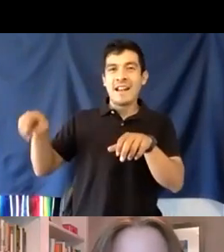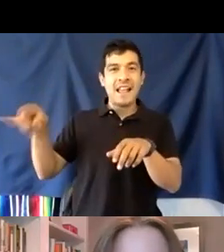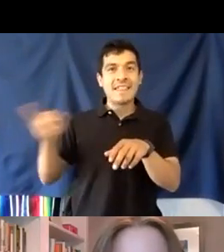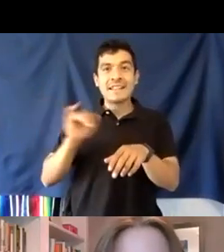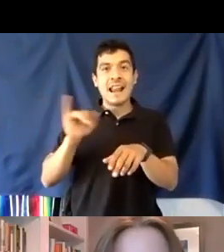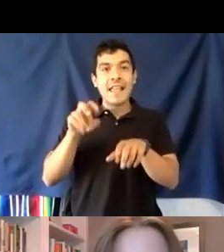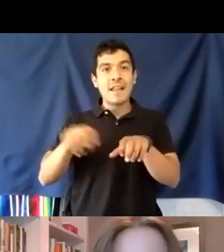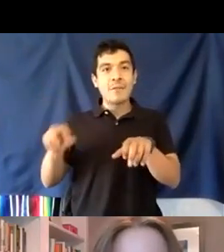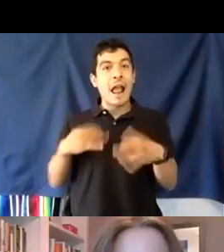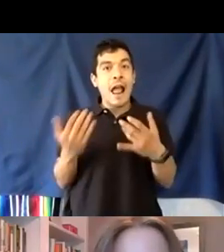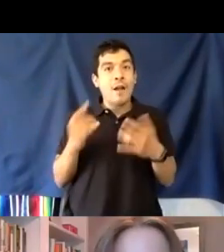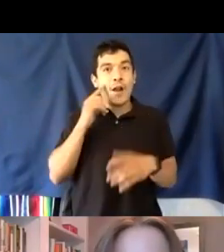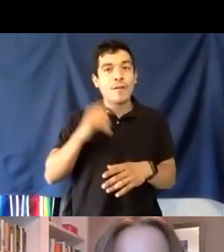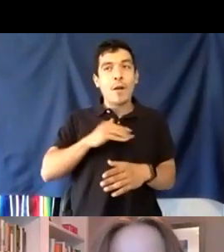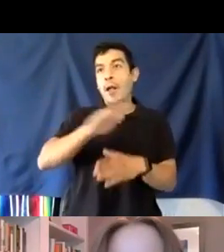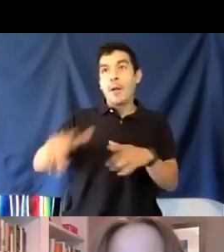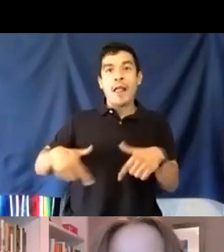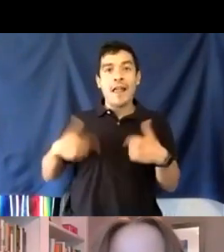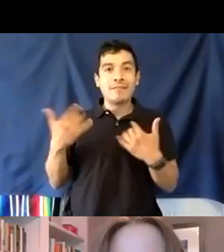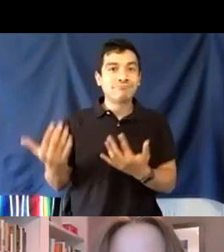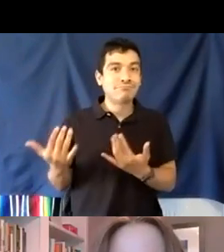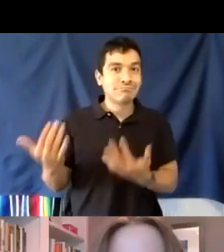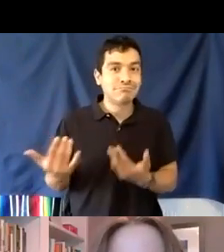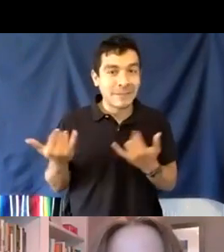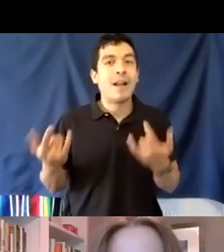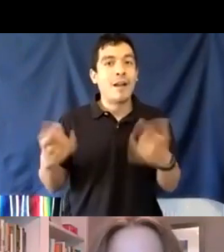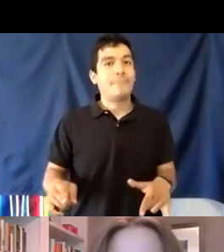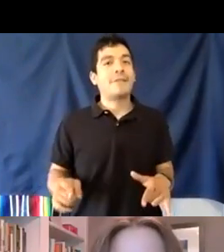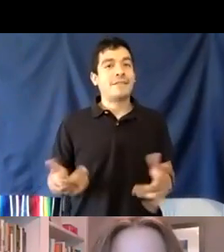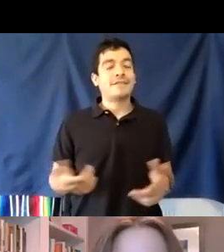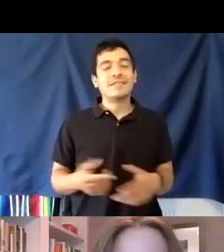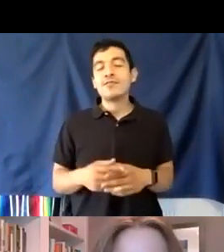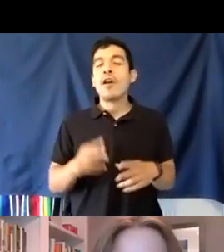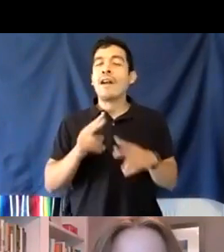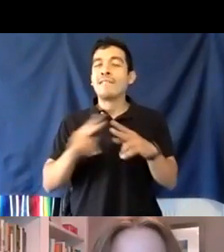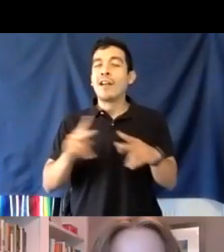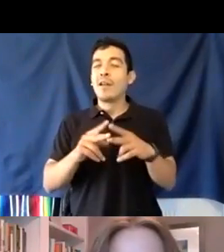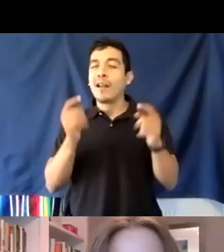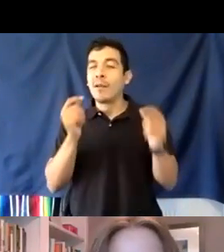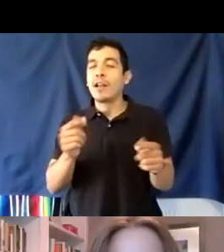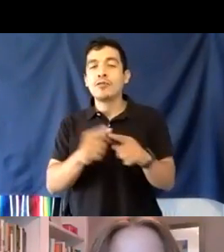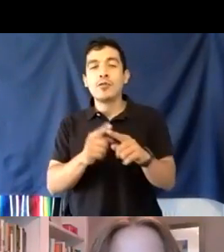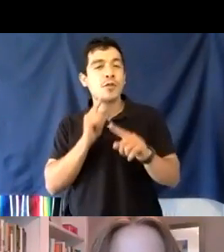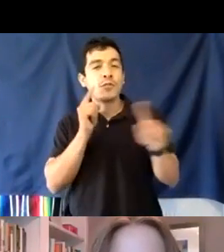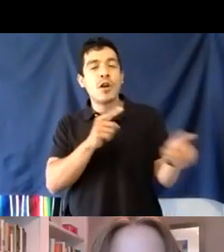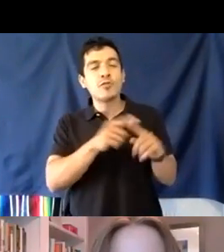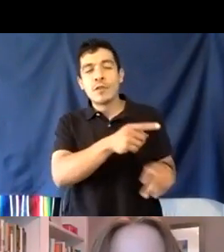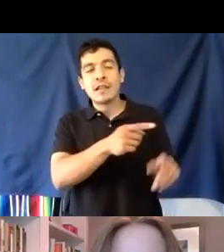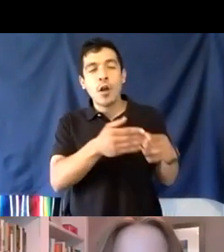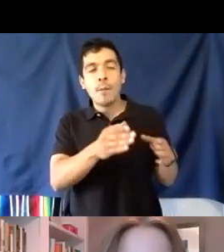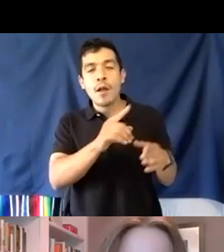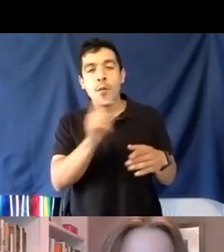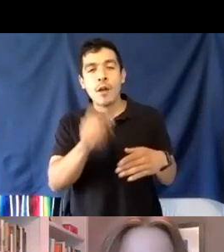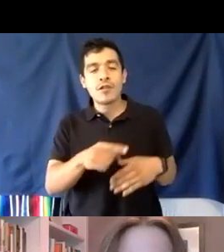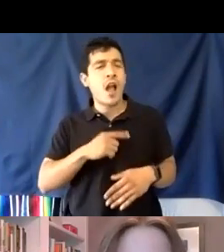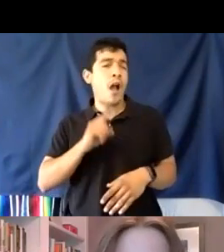panel I've been waiting for my whole life. So very, very briefly, just to respond to Chiwei's opening prompt. So I'm really a